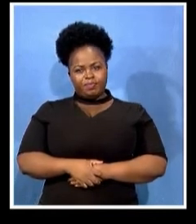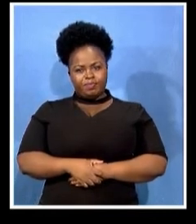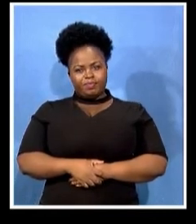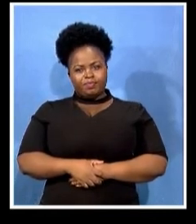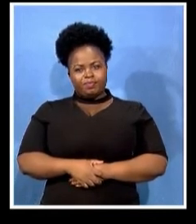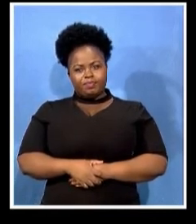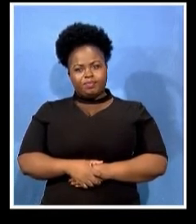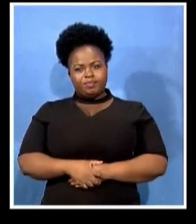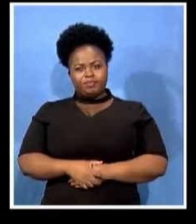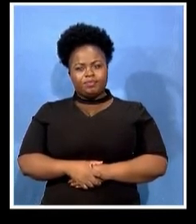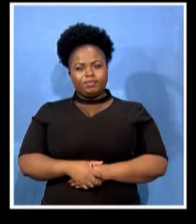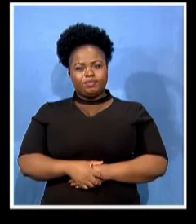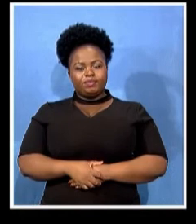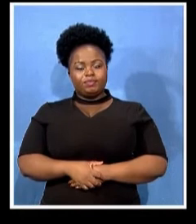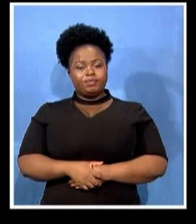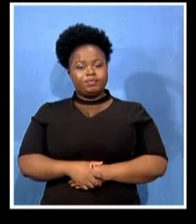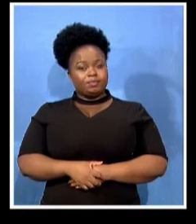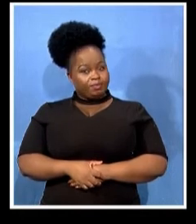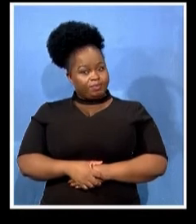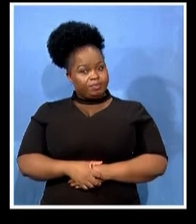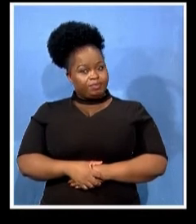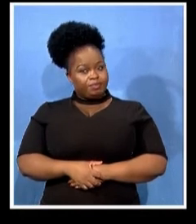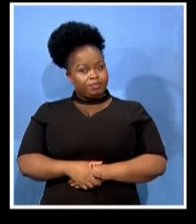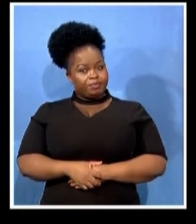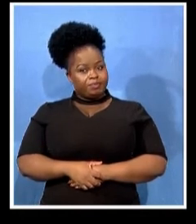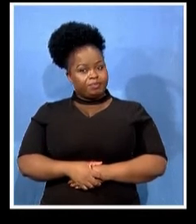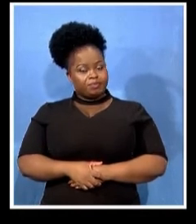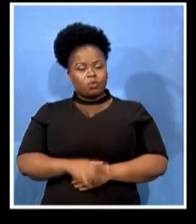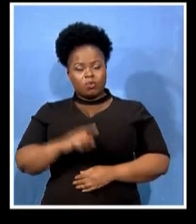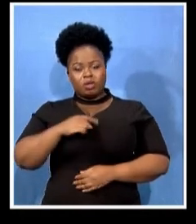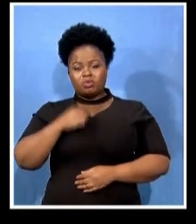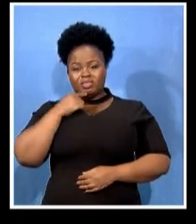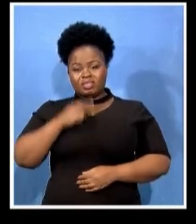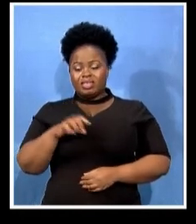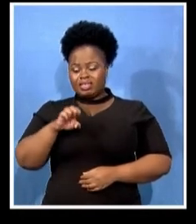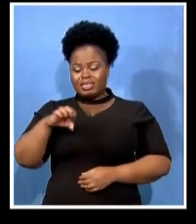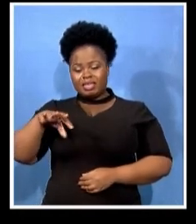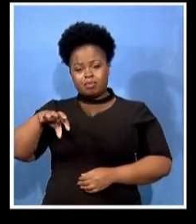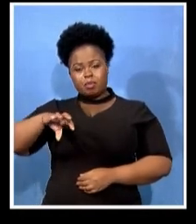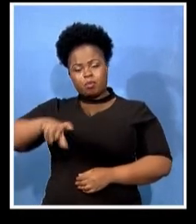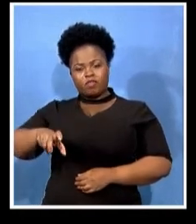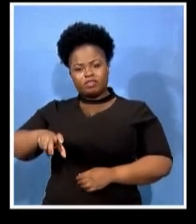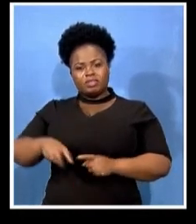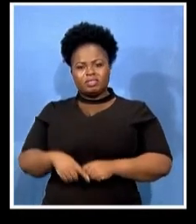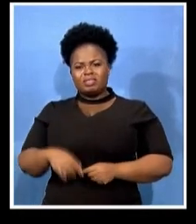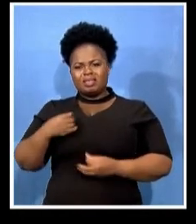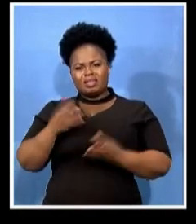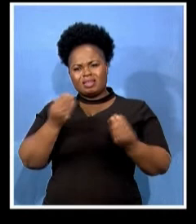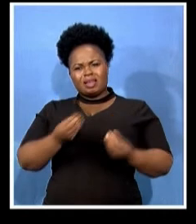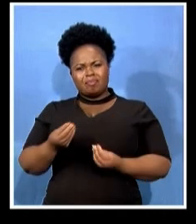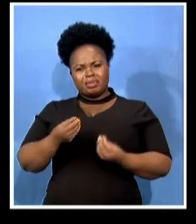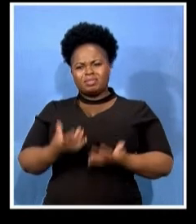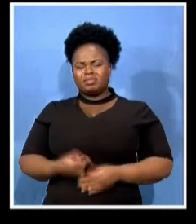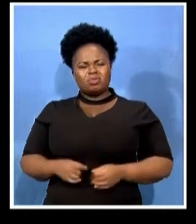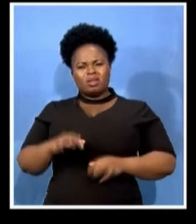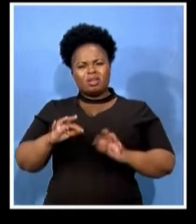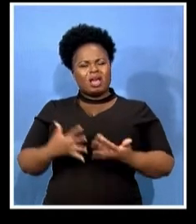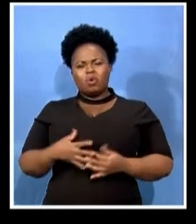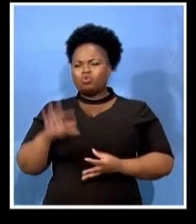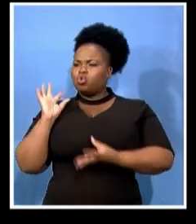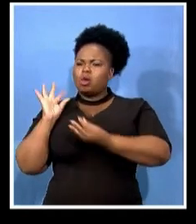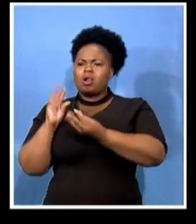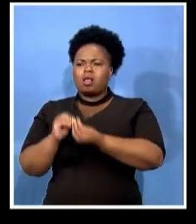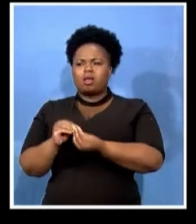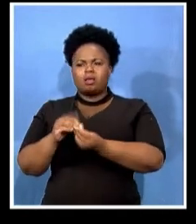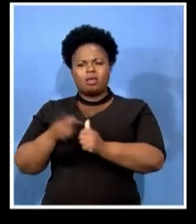of reconciling in the Eastern Cape. So even with regards to in the kind of loss that, how do we reconcile the backlog we have in certain provinces and